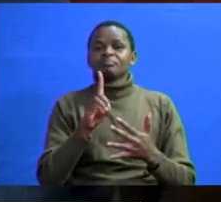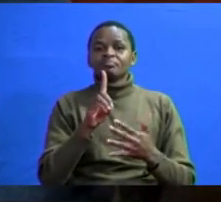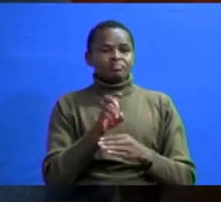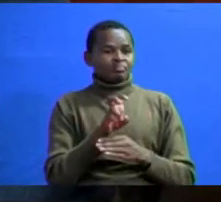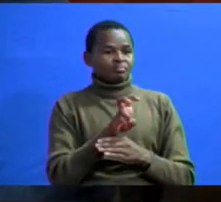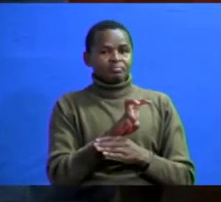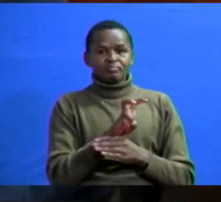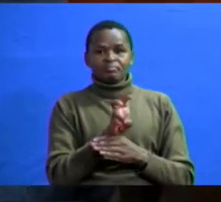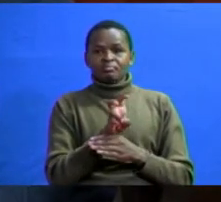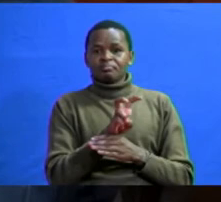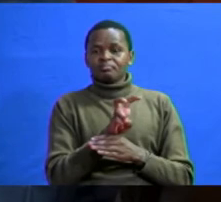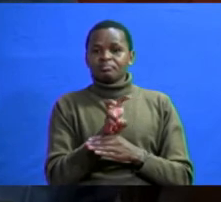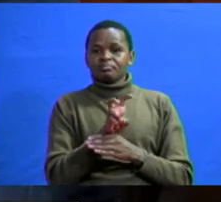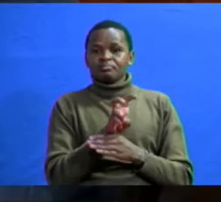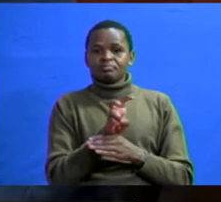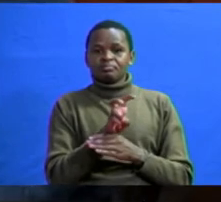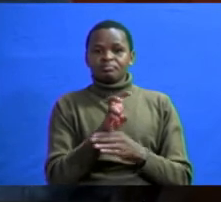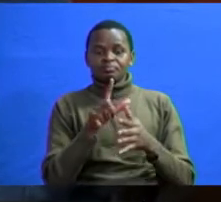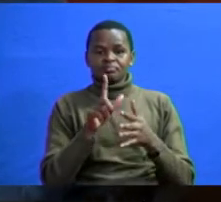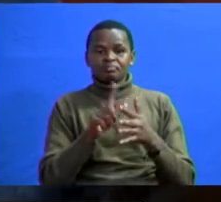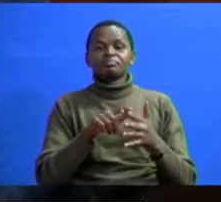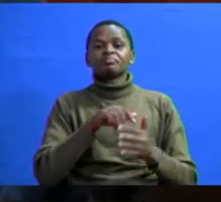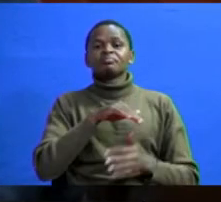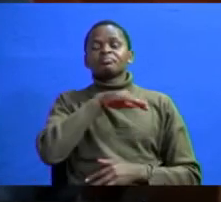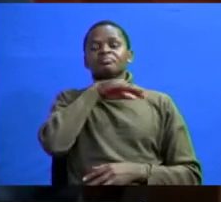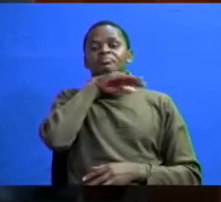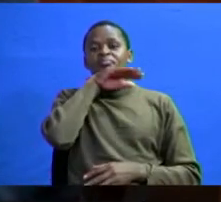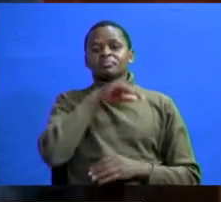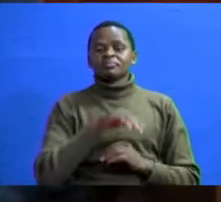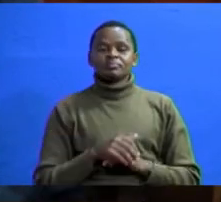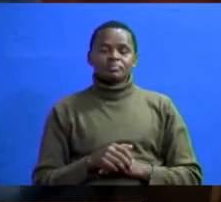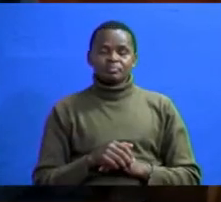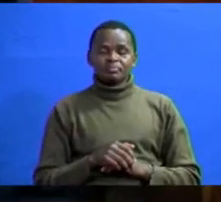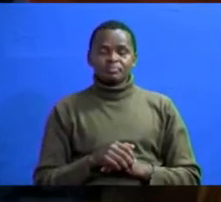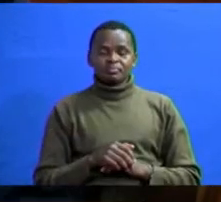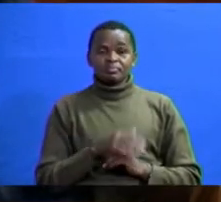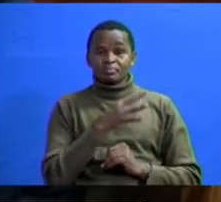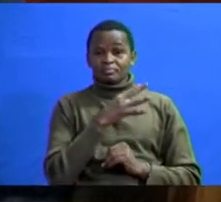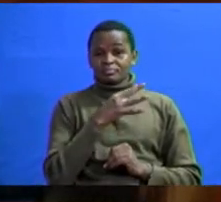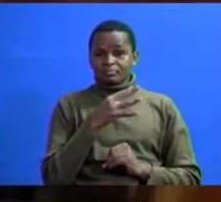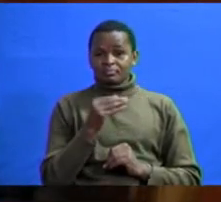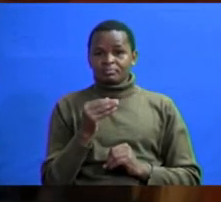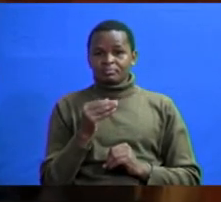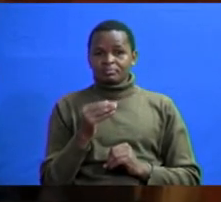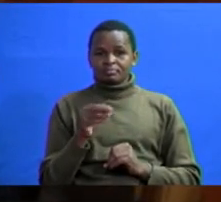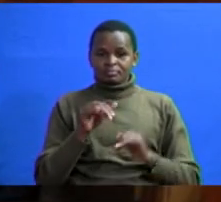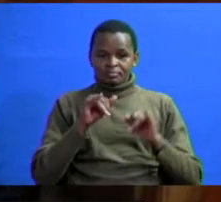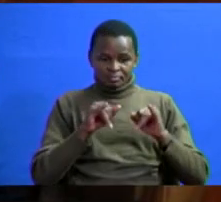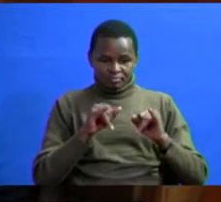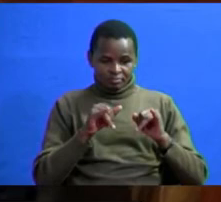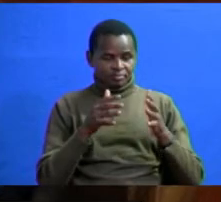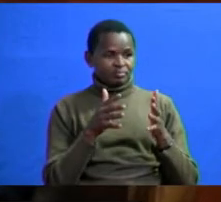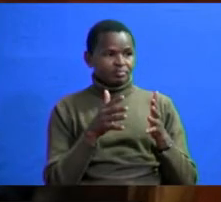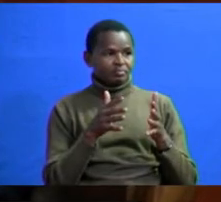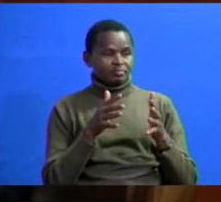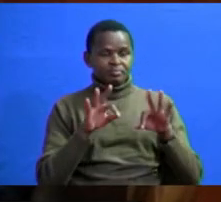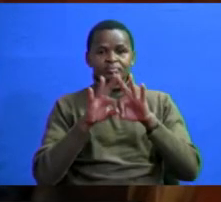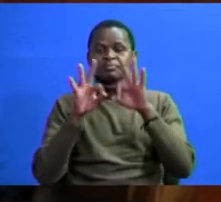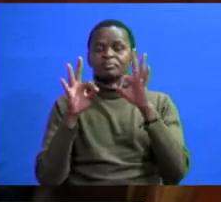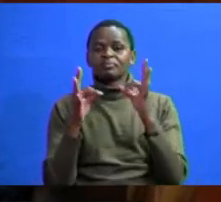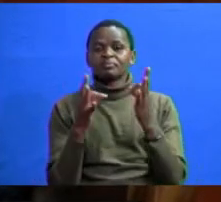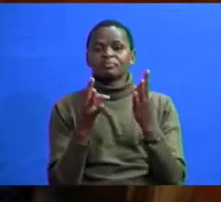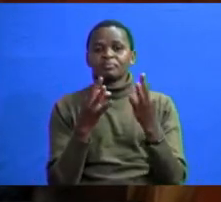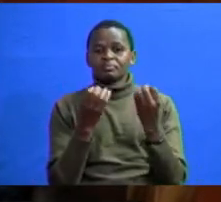supervise the starvation to death and would hang around the families,